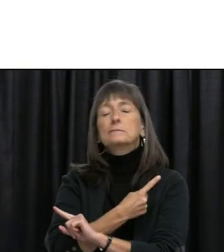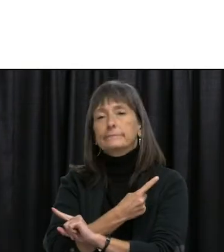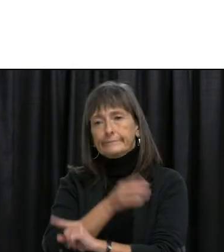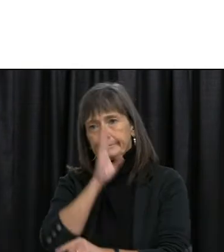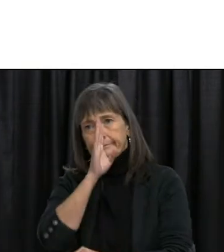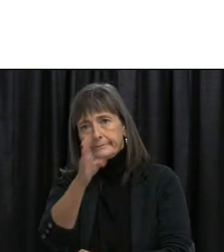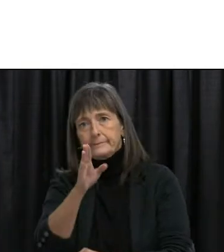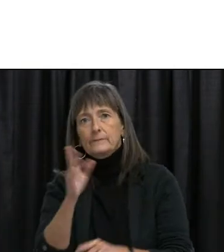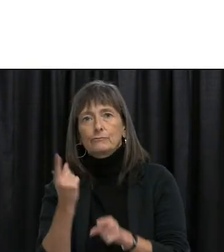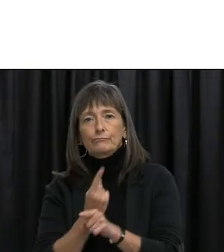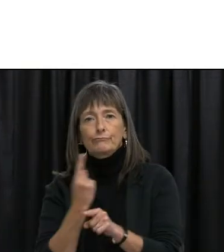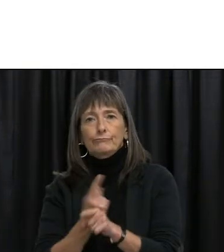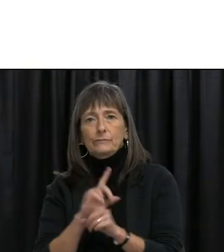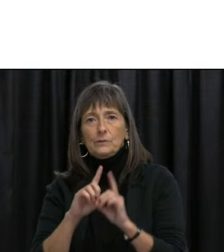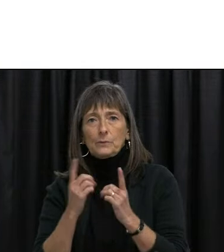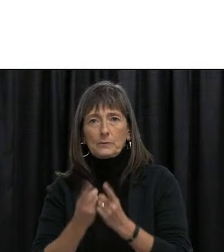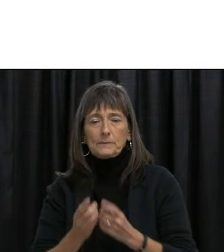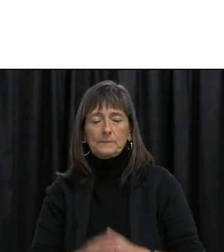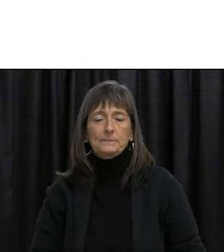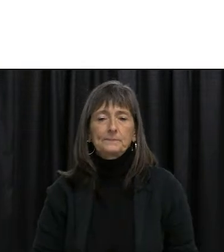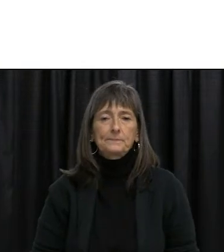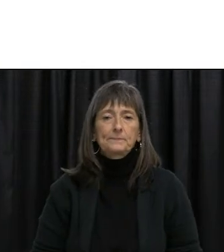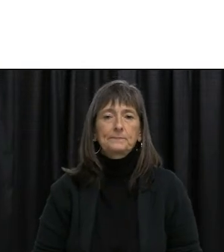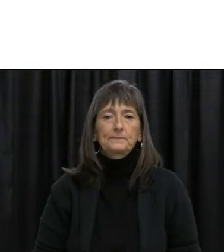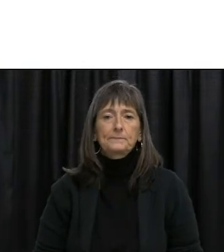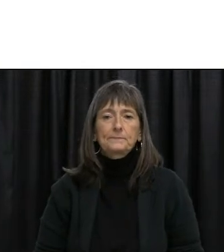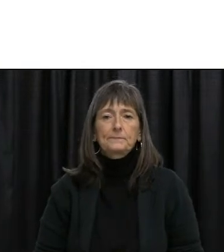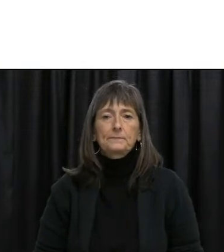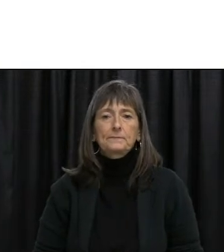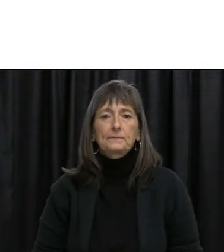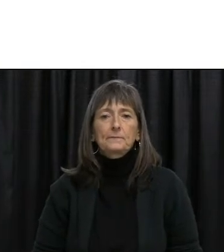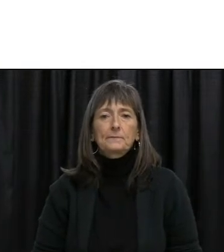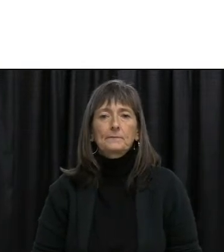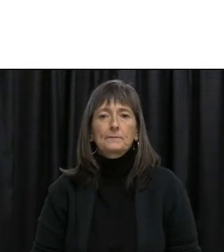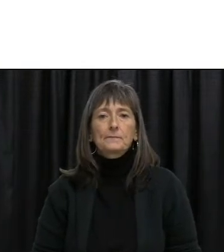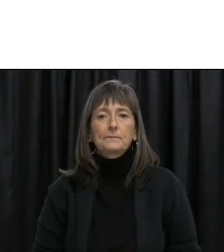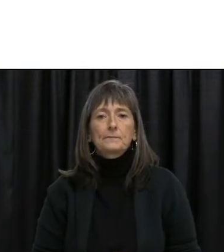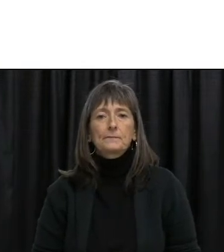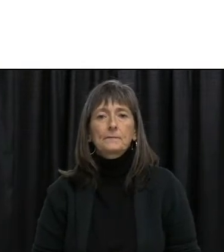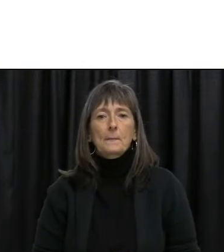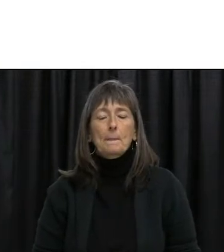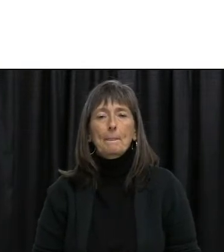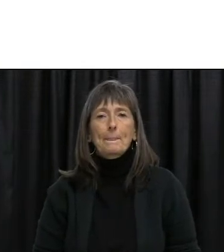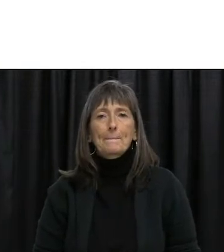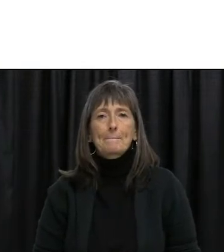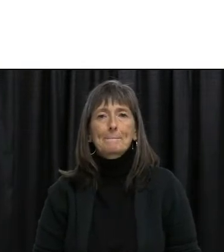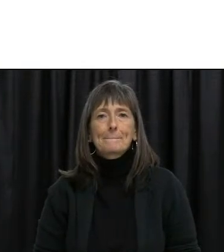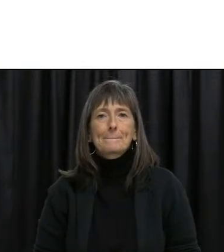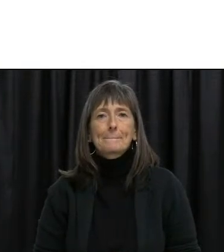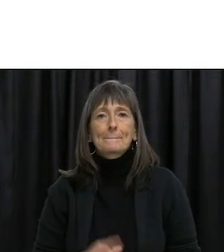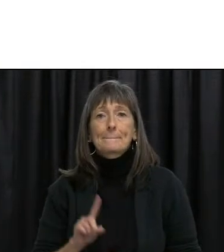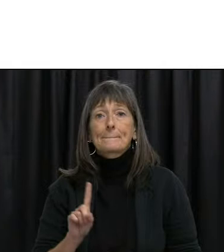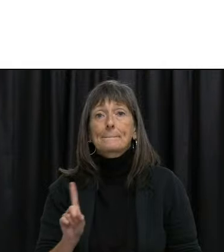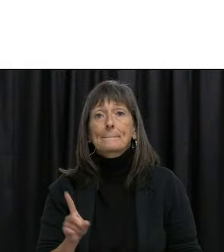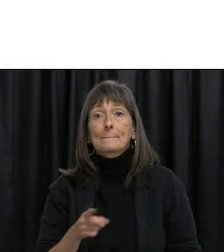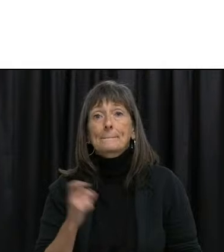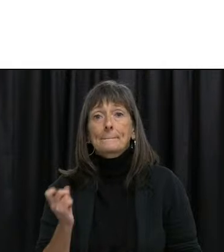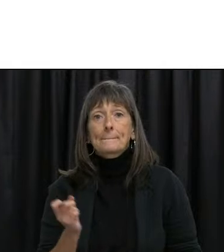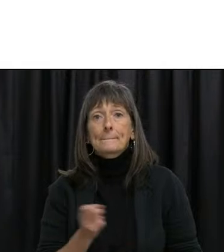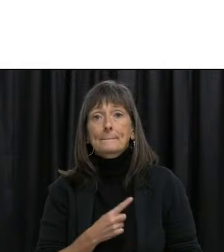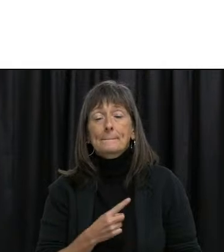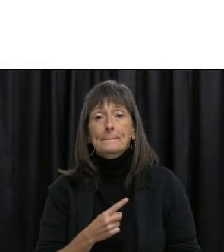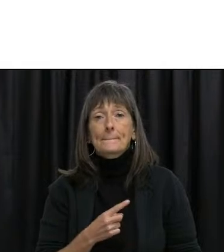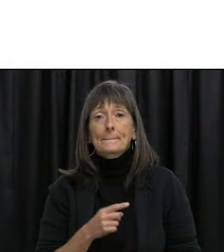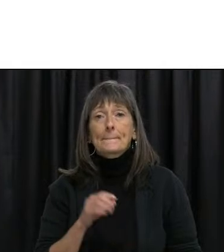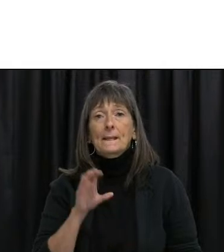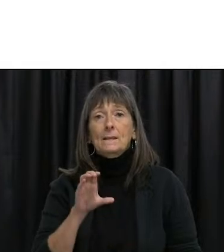appropriate department or agency for response. Reporters will ask questions in the order they registered for today's call. Our first questions are from